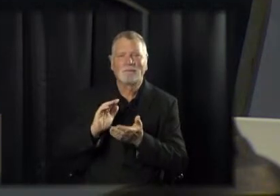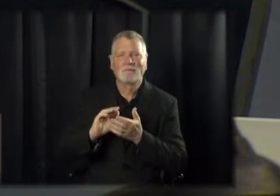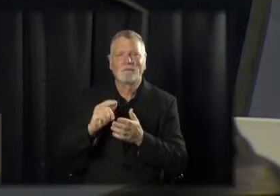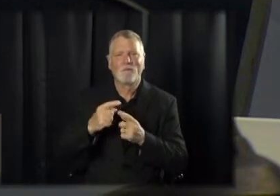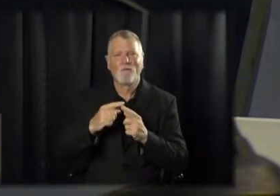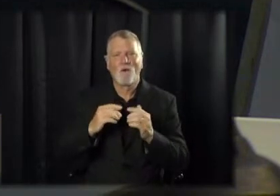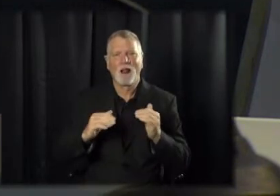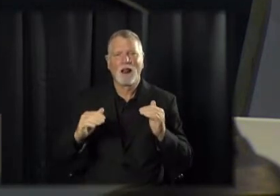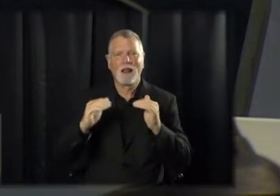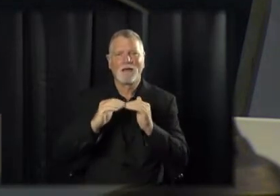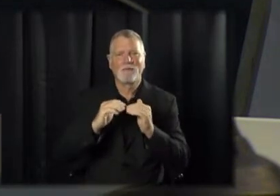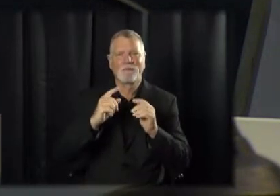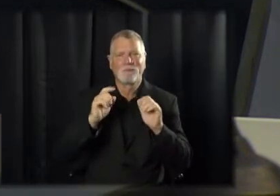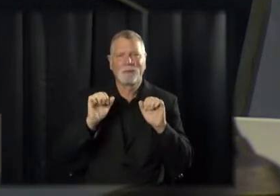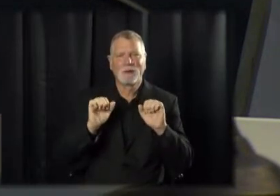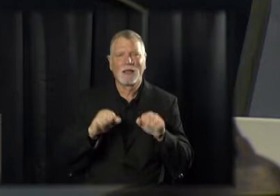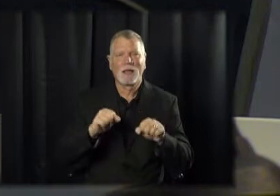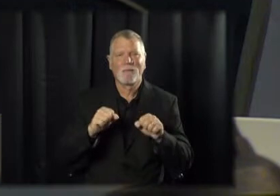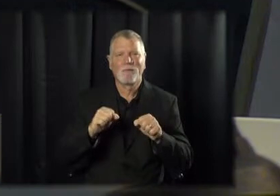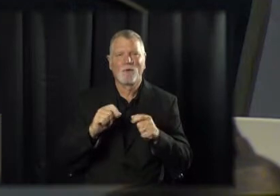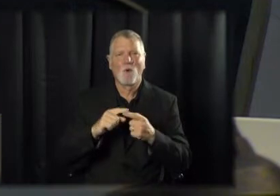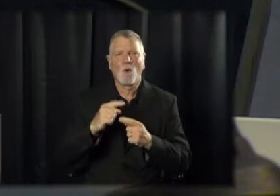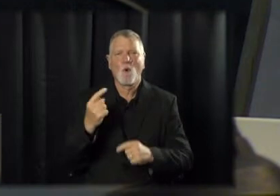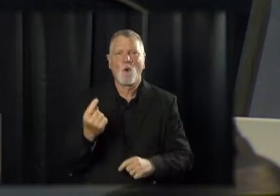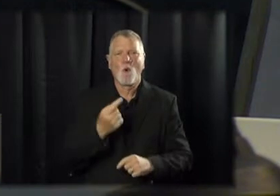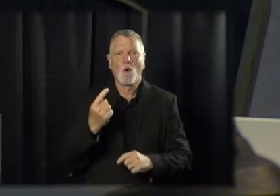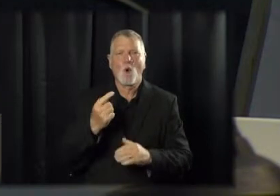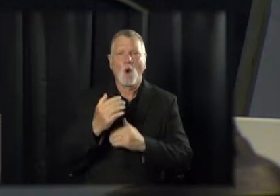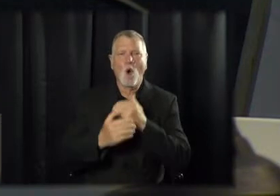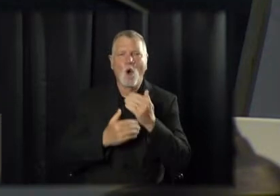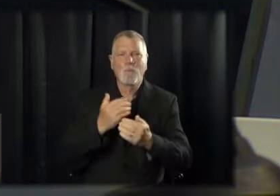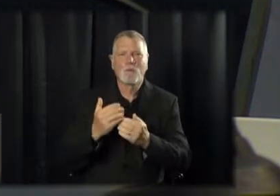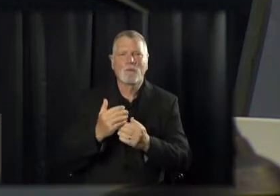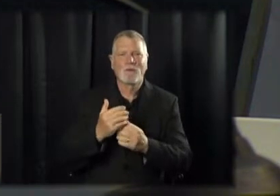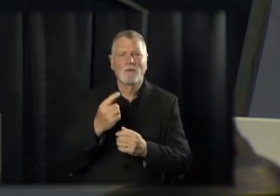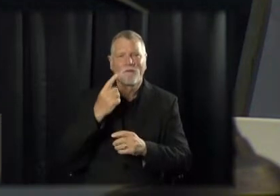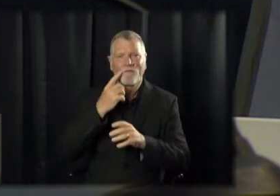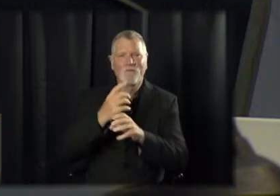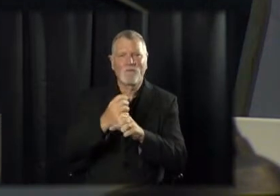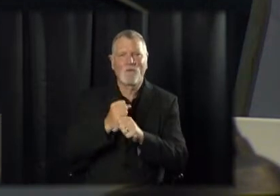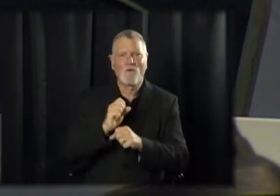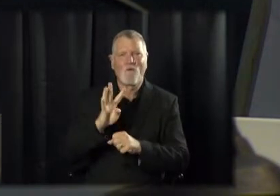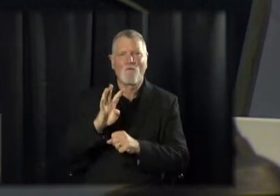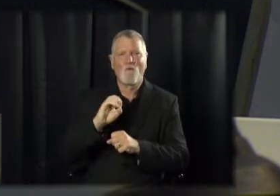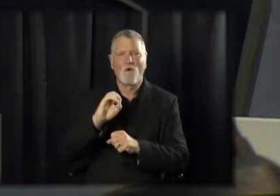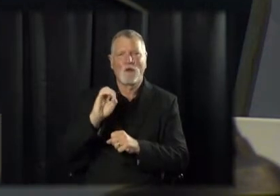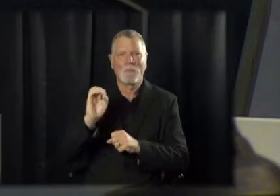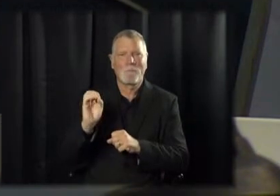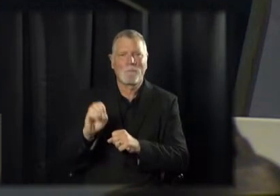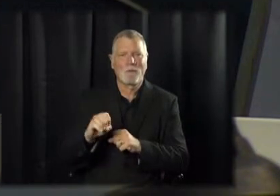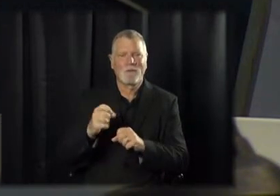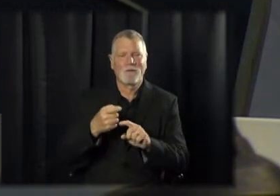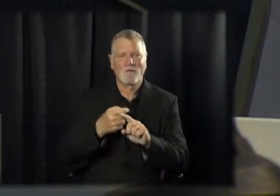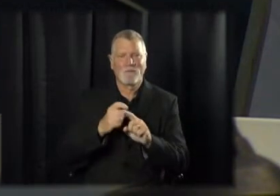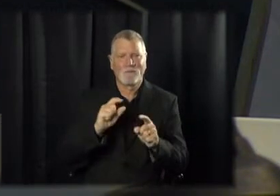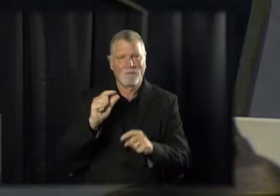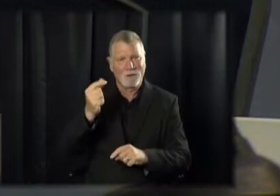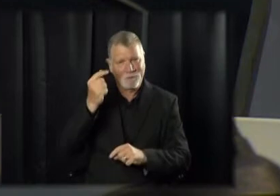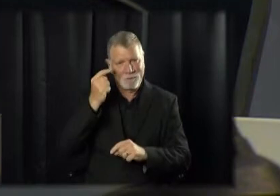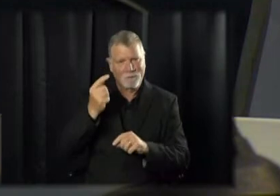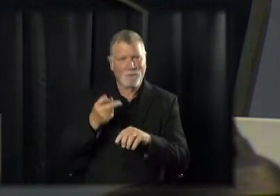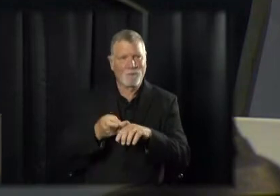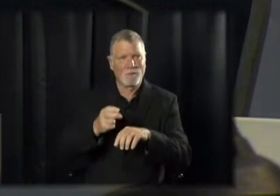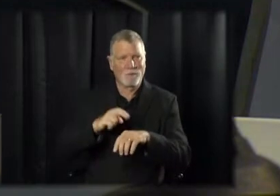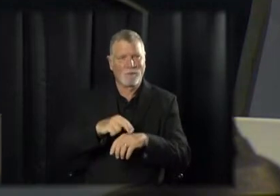of being able to only operate by receiving 40% from the government of